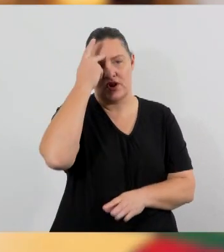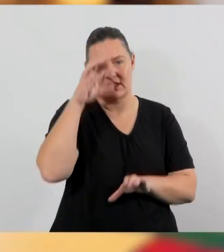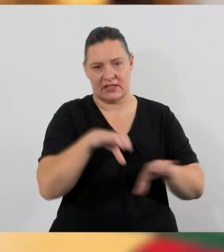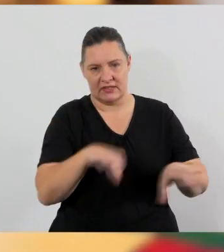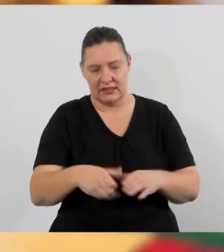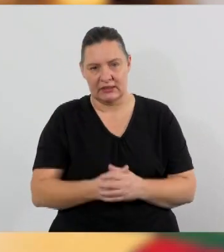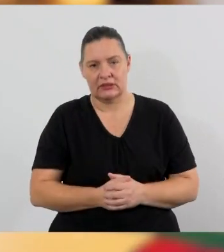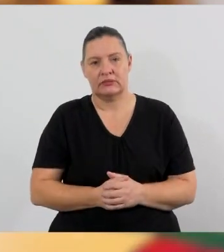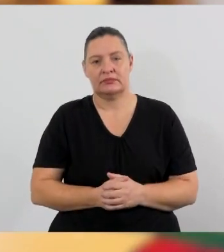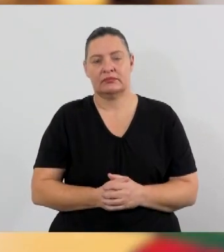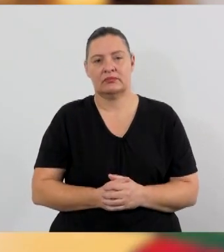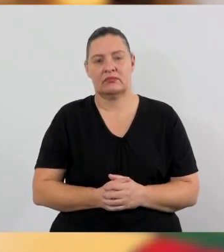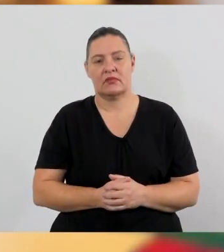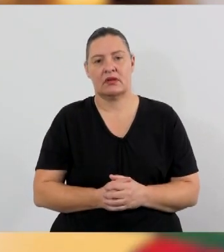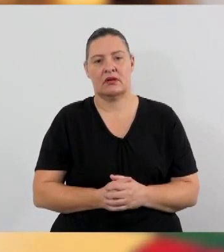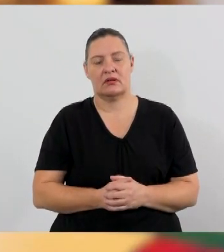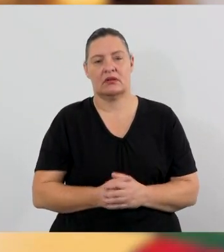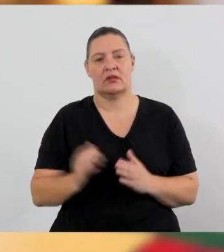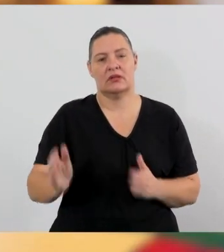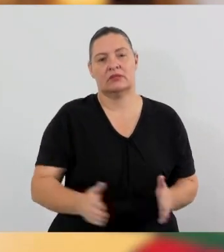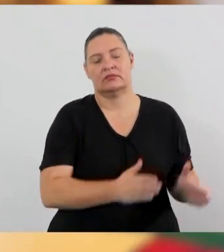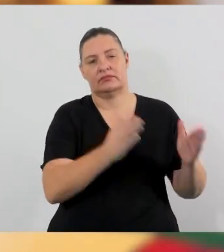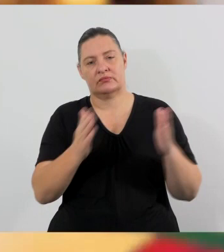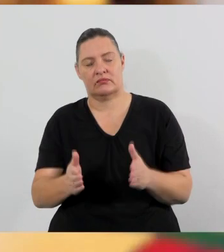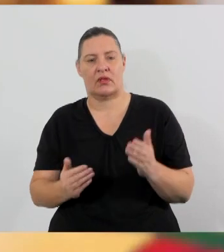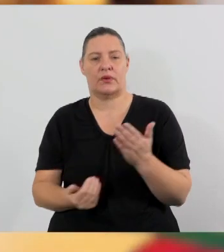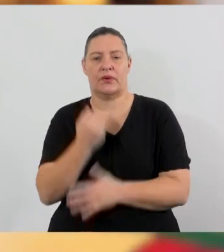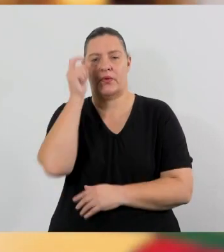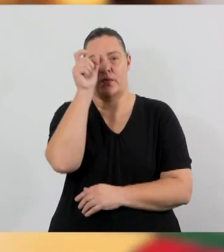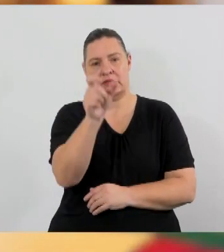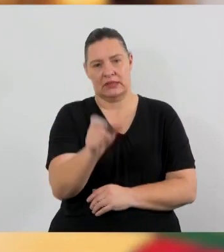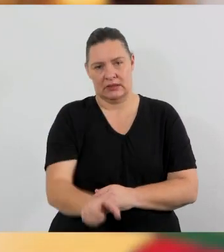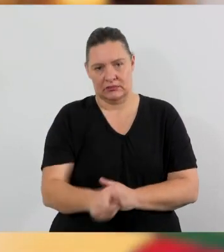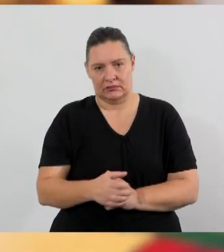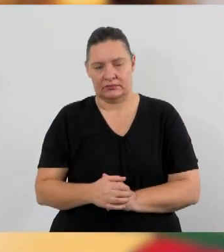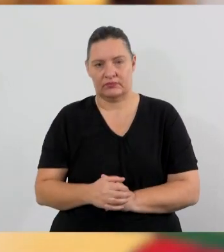activity. So we are going to move on to our new terminology.